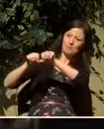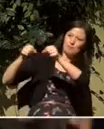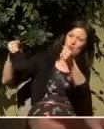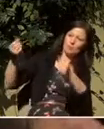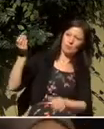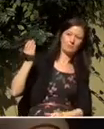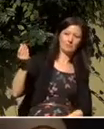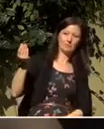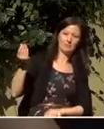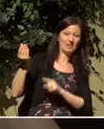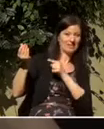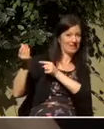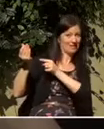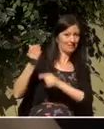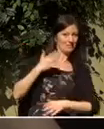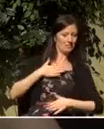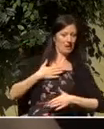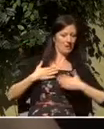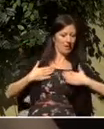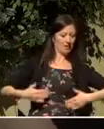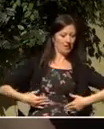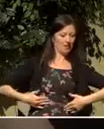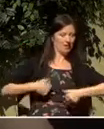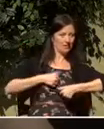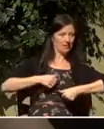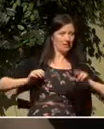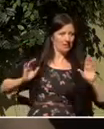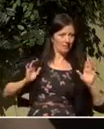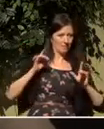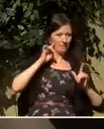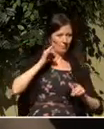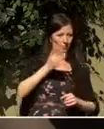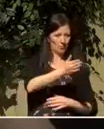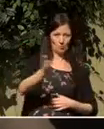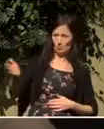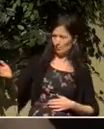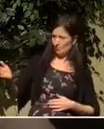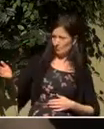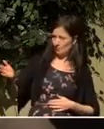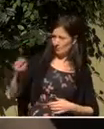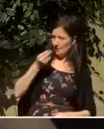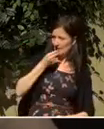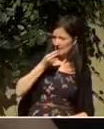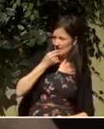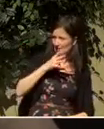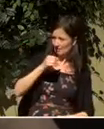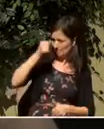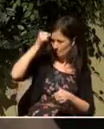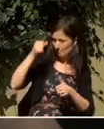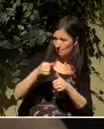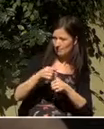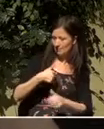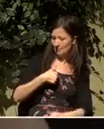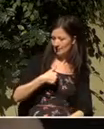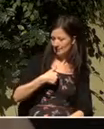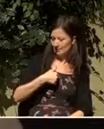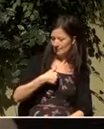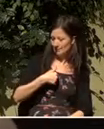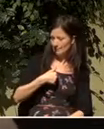my body given for you. Do this in remembrance of me.